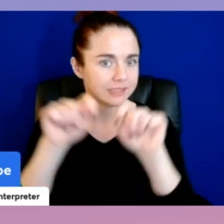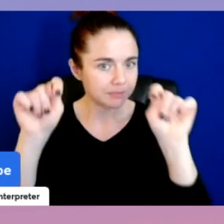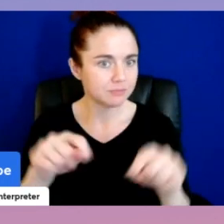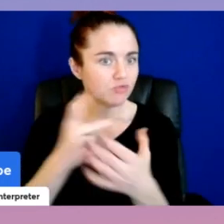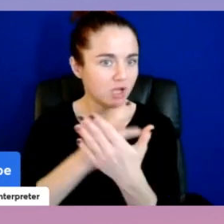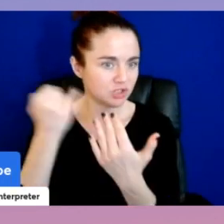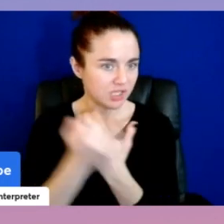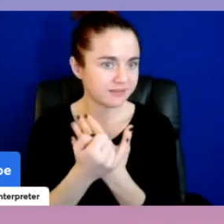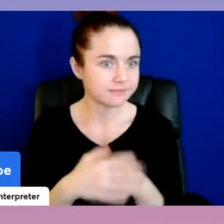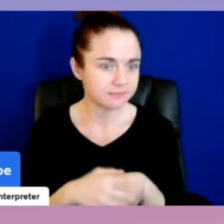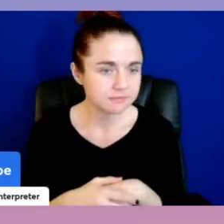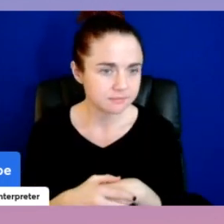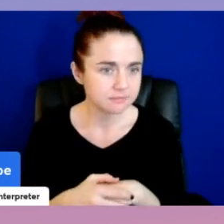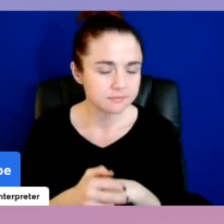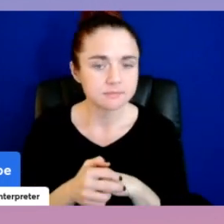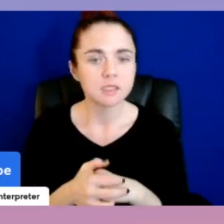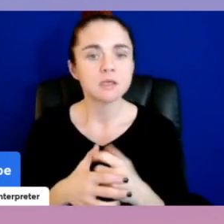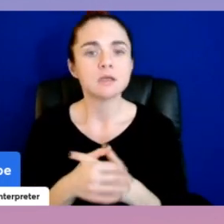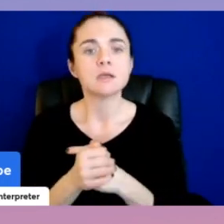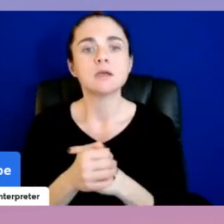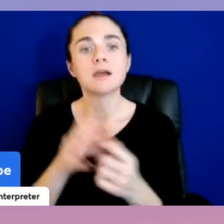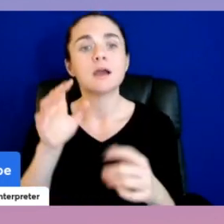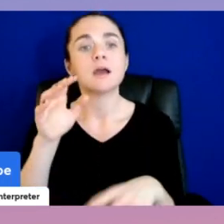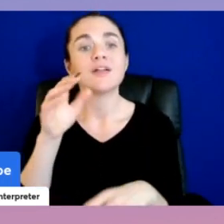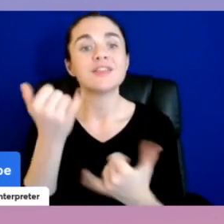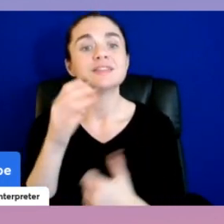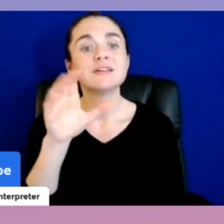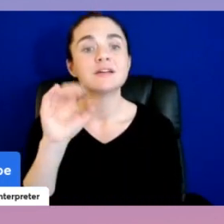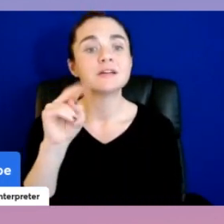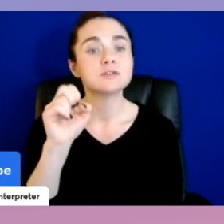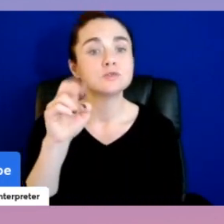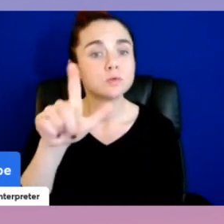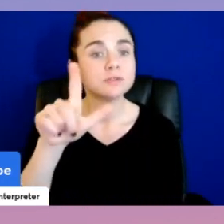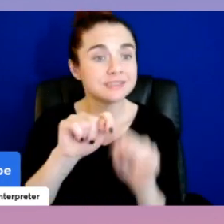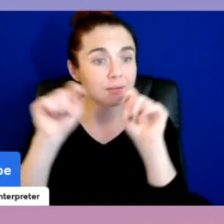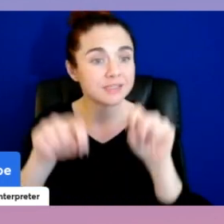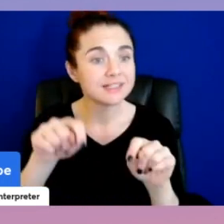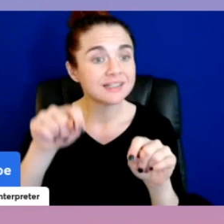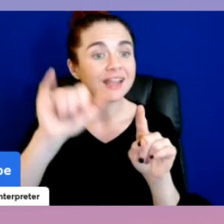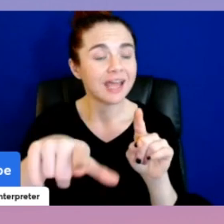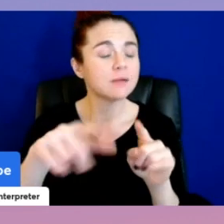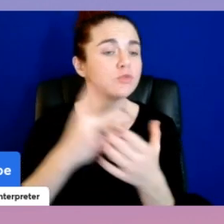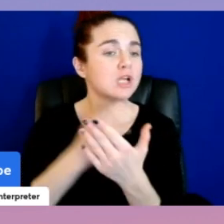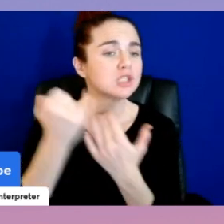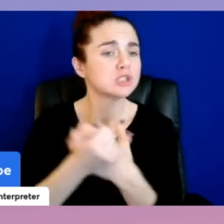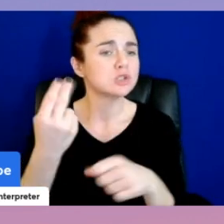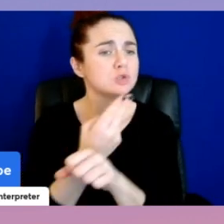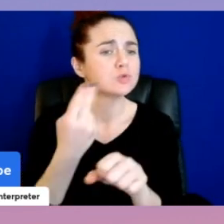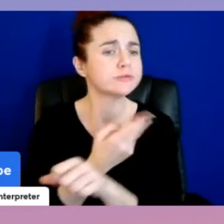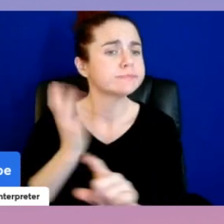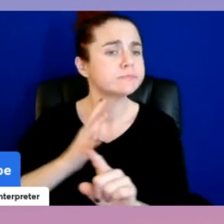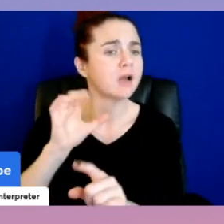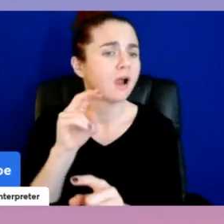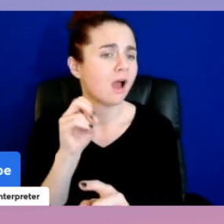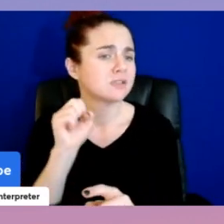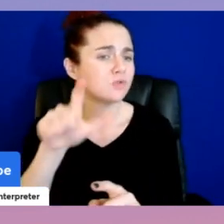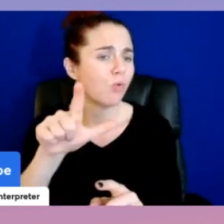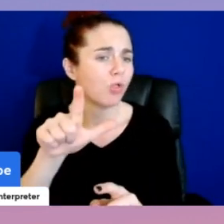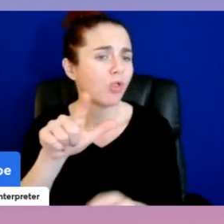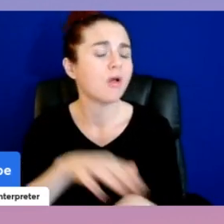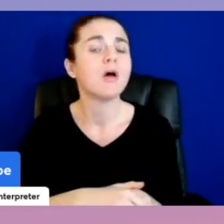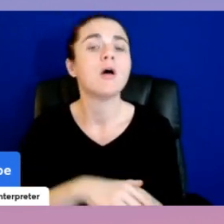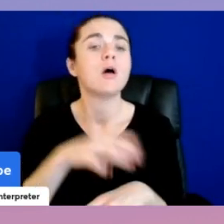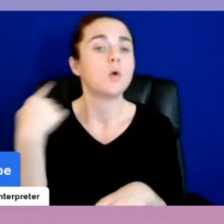secrets. So the Consul template is a project that was actually used with HashiCorp Consul but got extended over to the